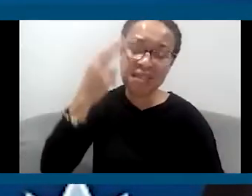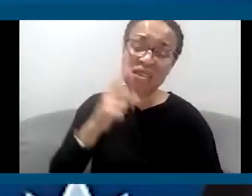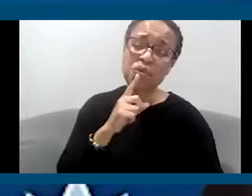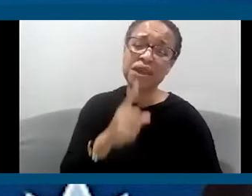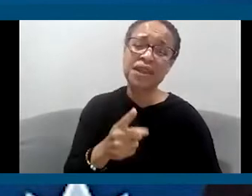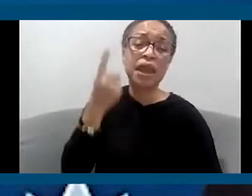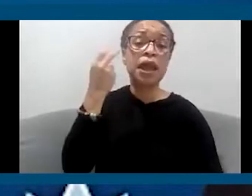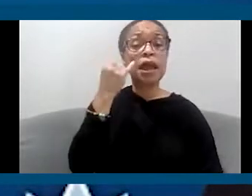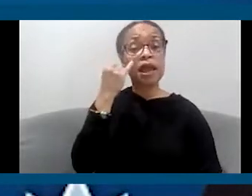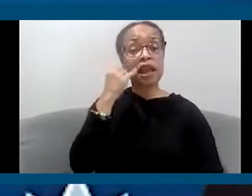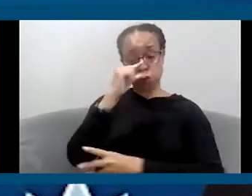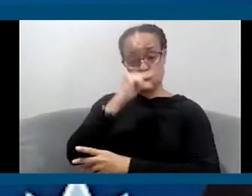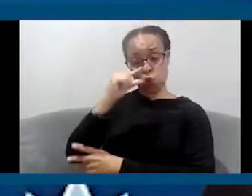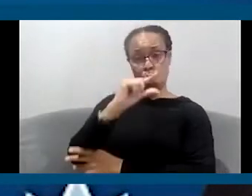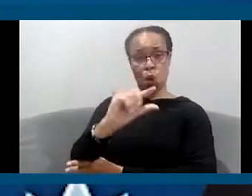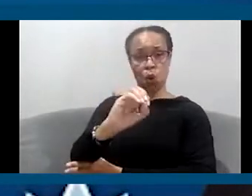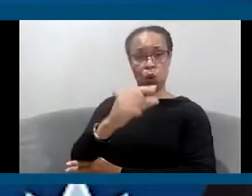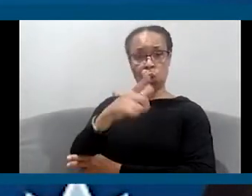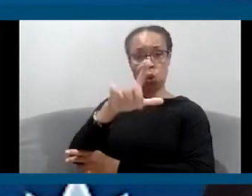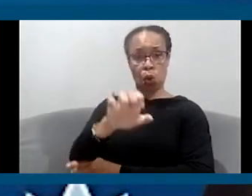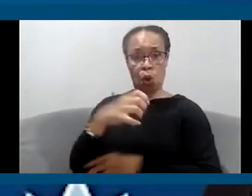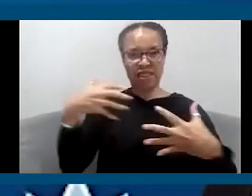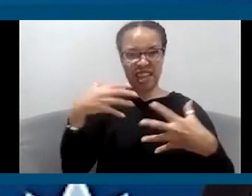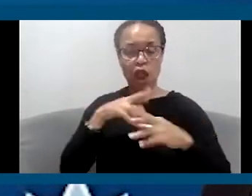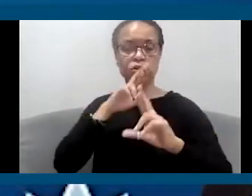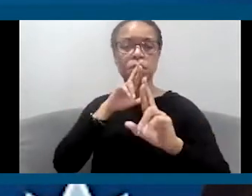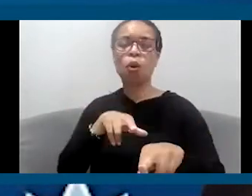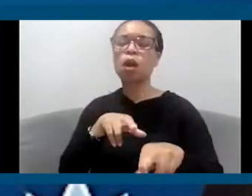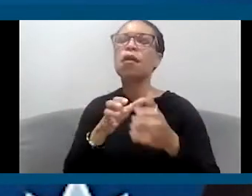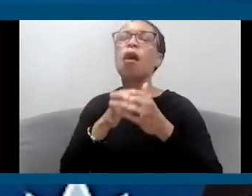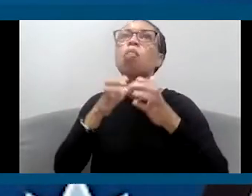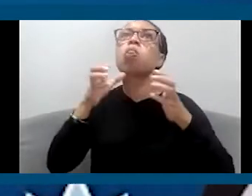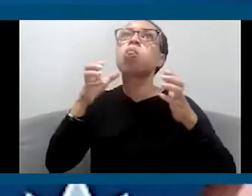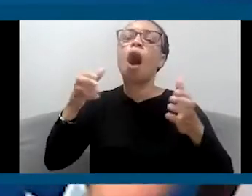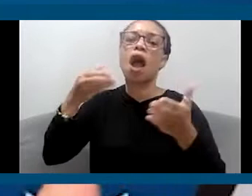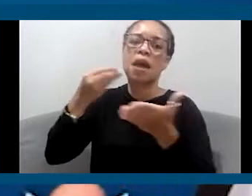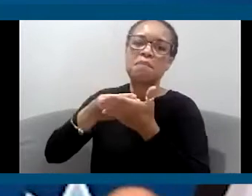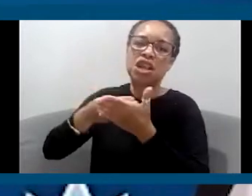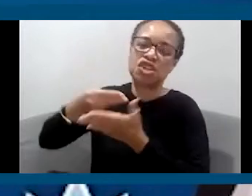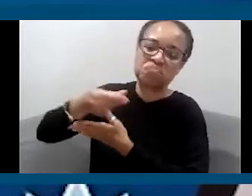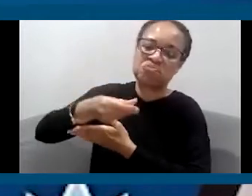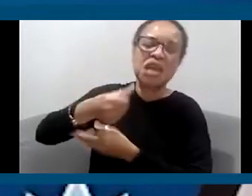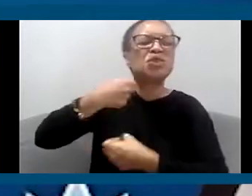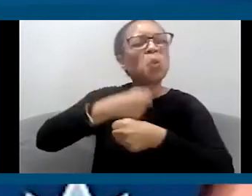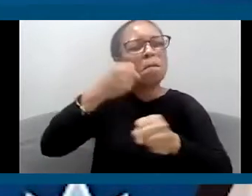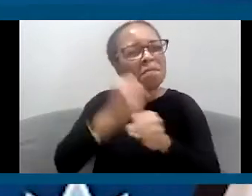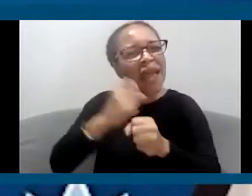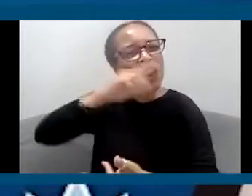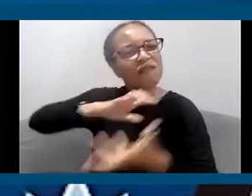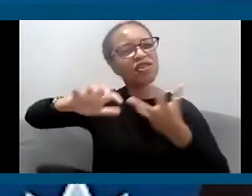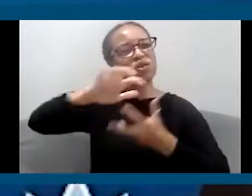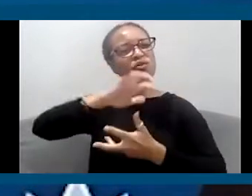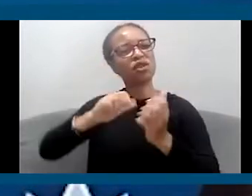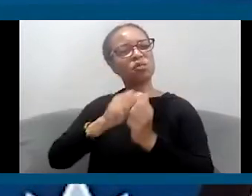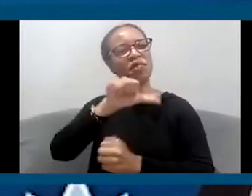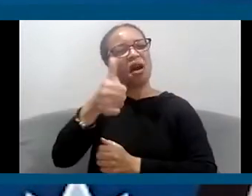just Google the CARE Islamophobia report and see hundreds of millions of dollars being spent to create that confusion out there with our fellow Americans,